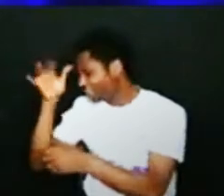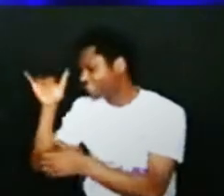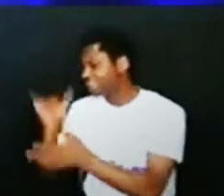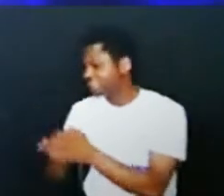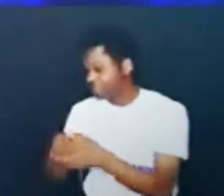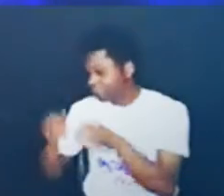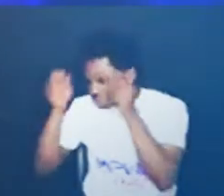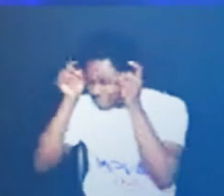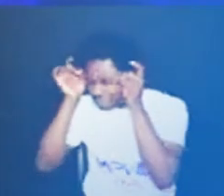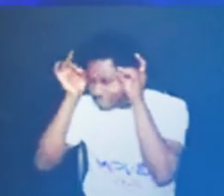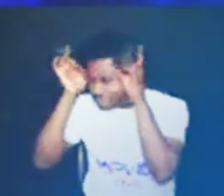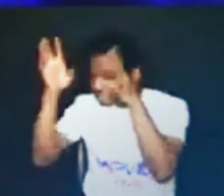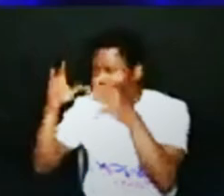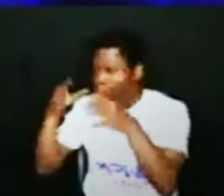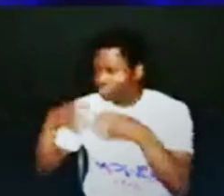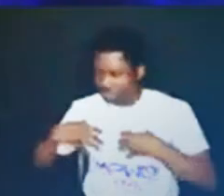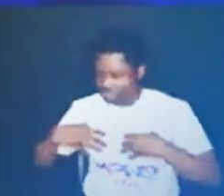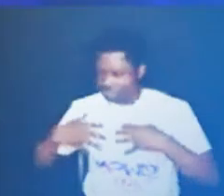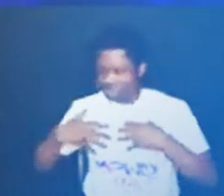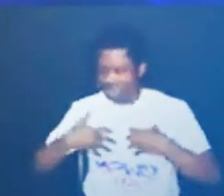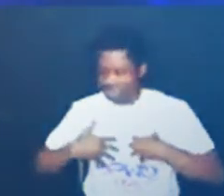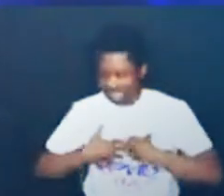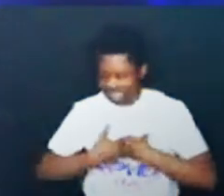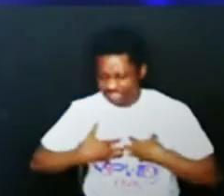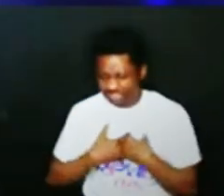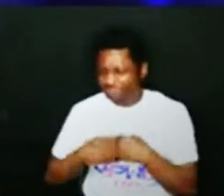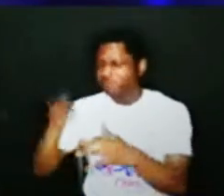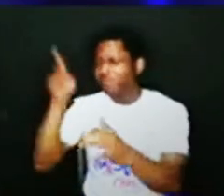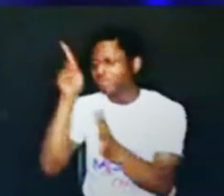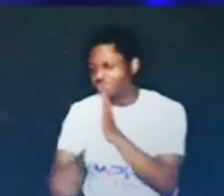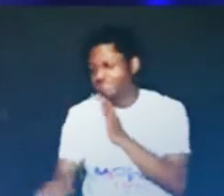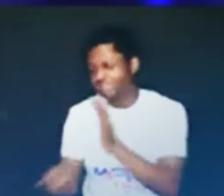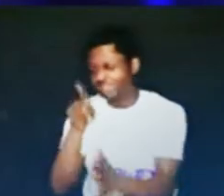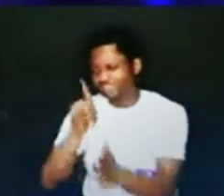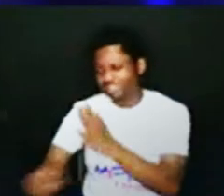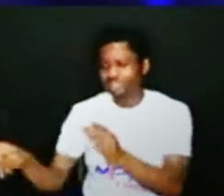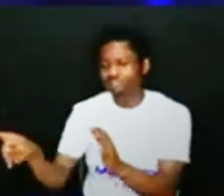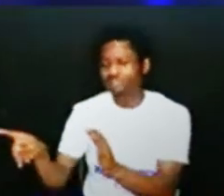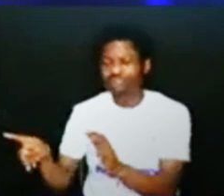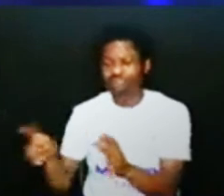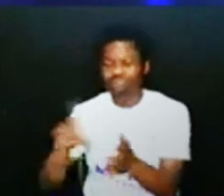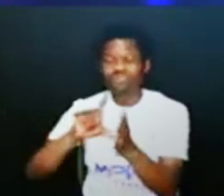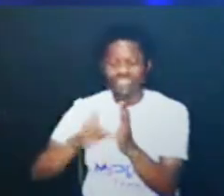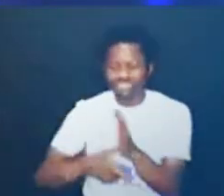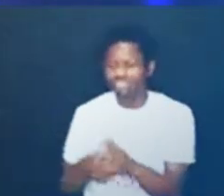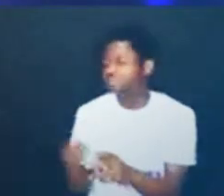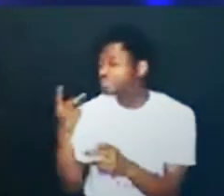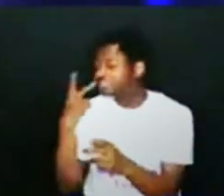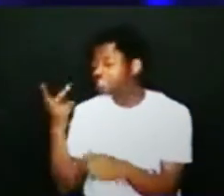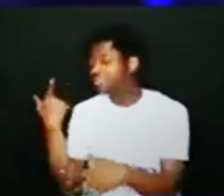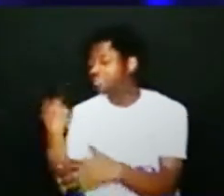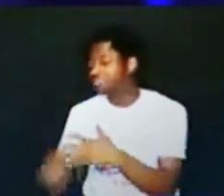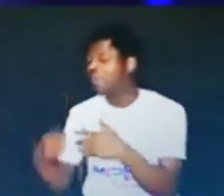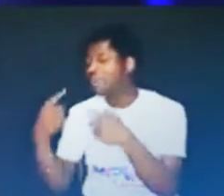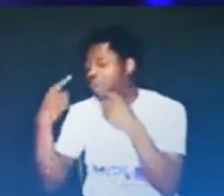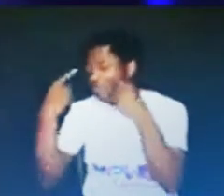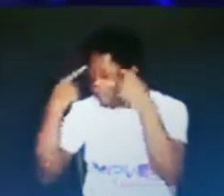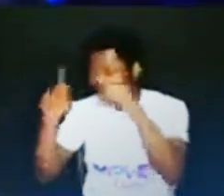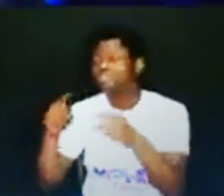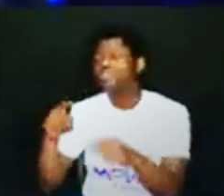ferocious animal devoured him. Then we will see what comes out of his